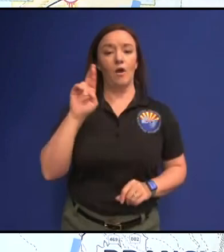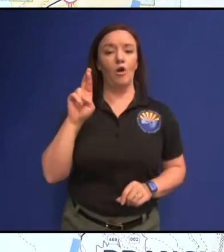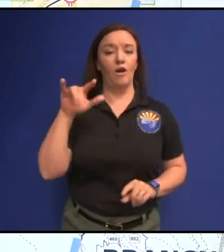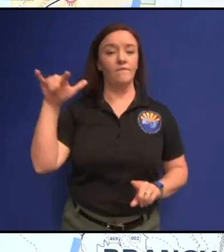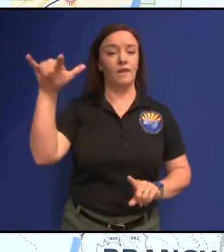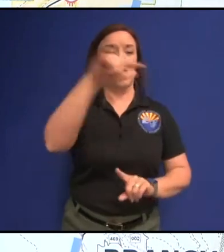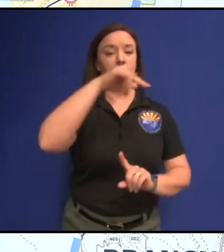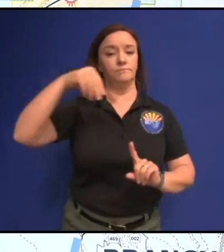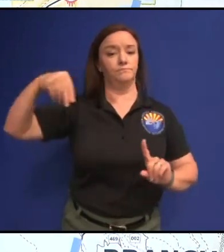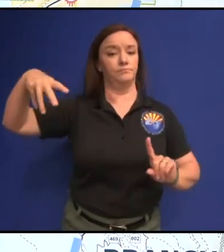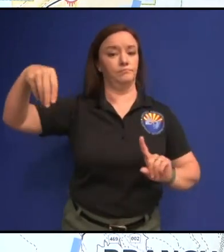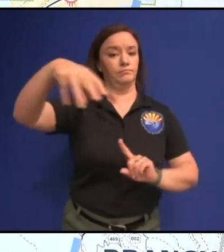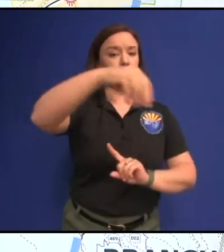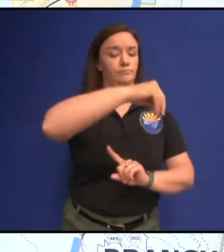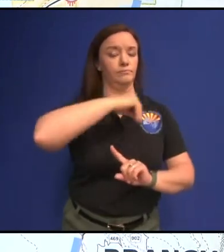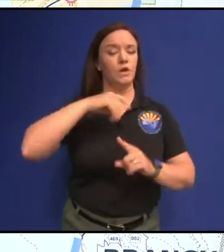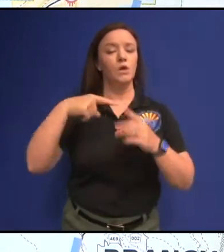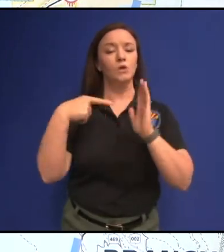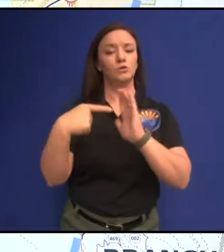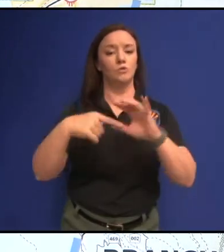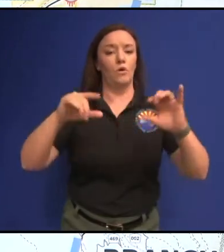at